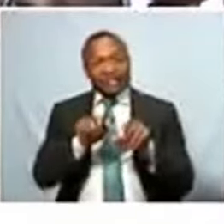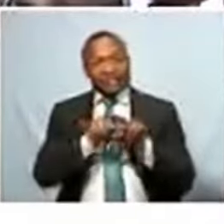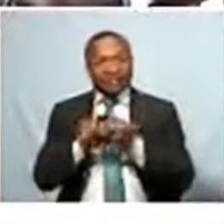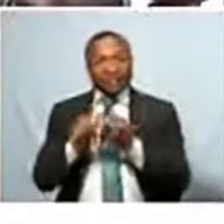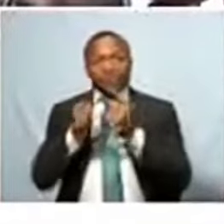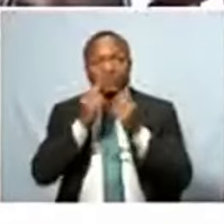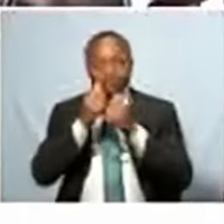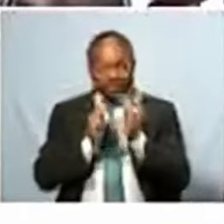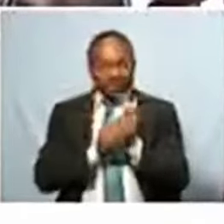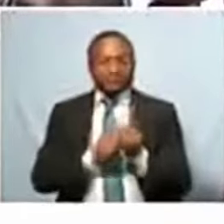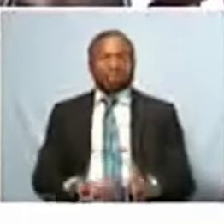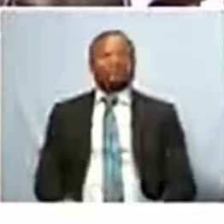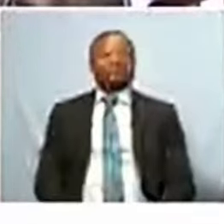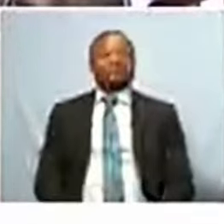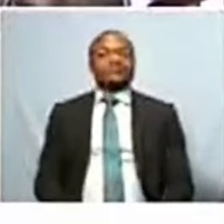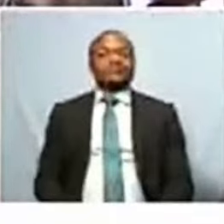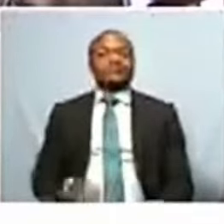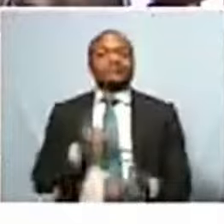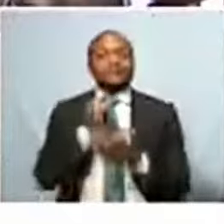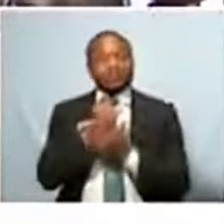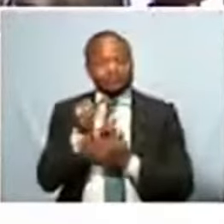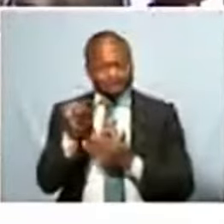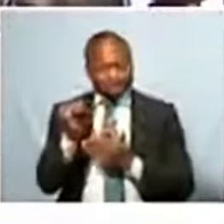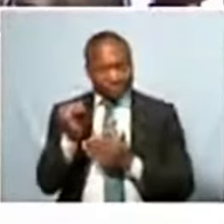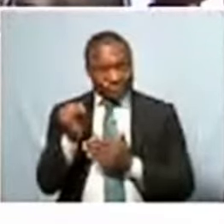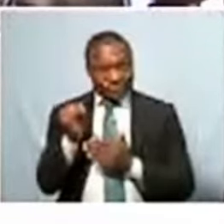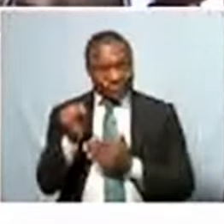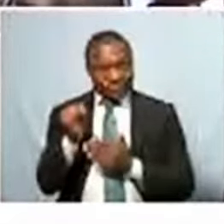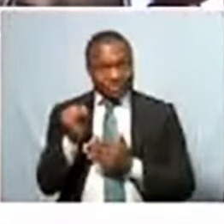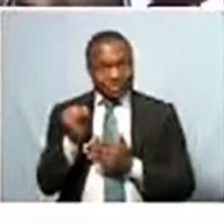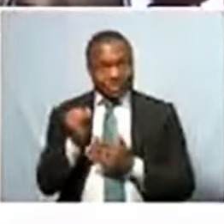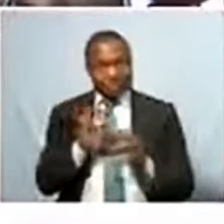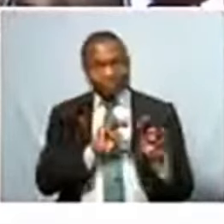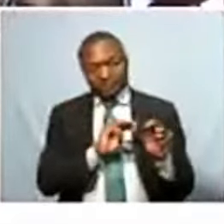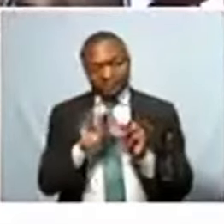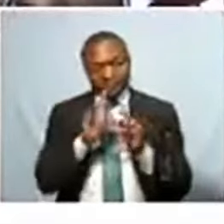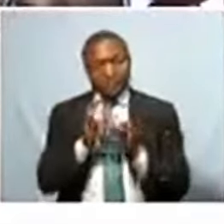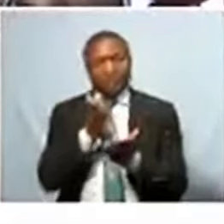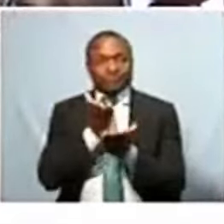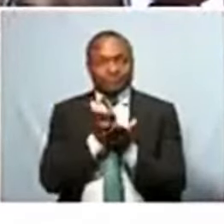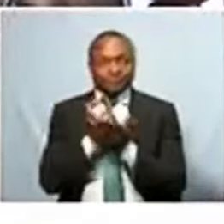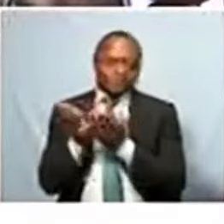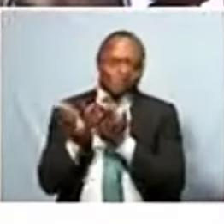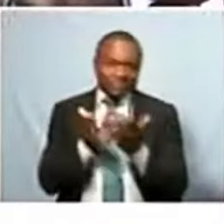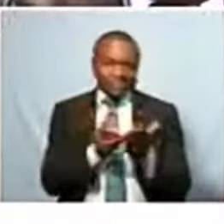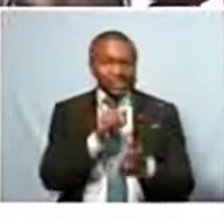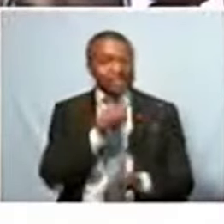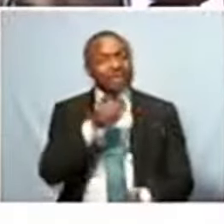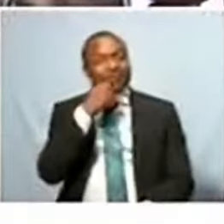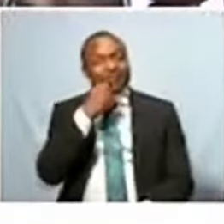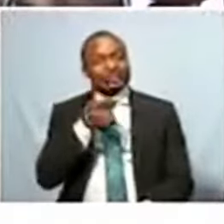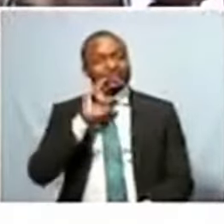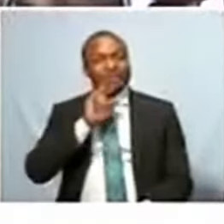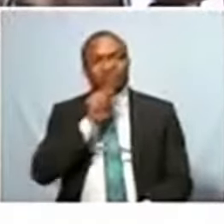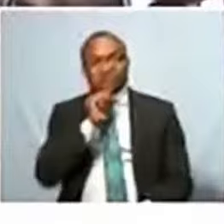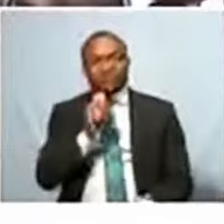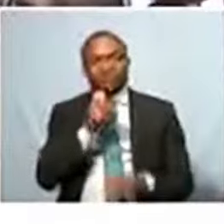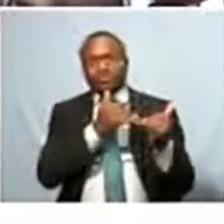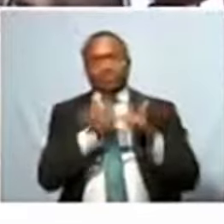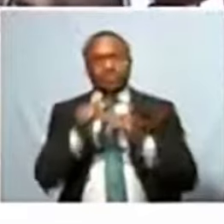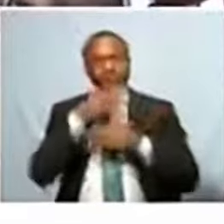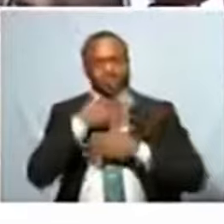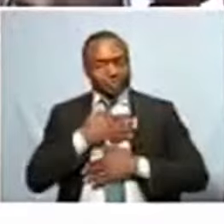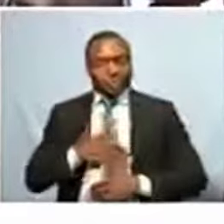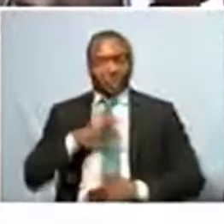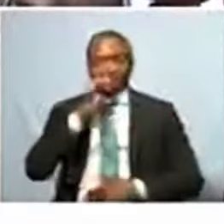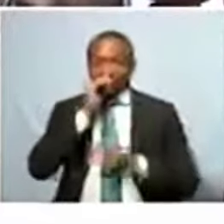talk about the issue that the mover of the motion brought in. He said, let us not play with peace.